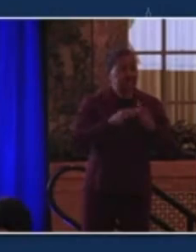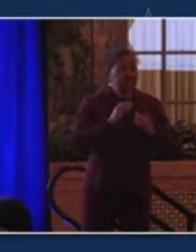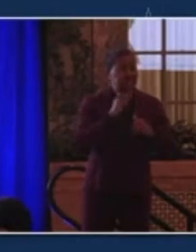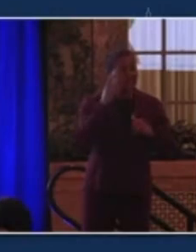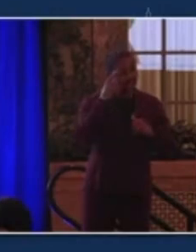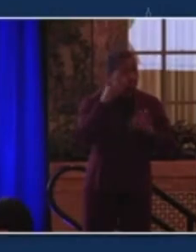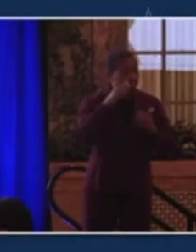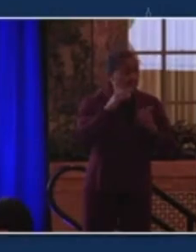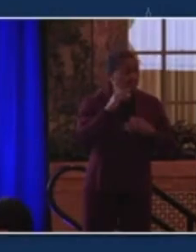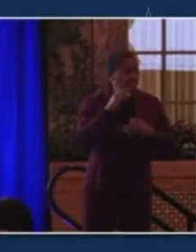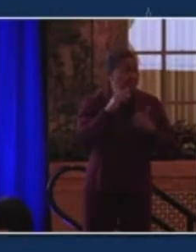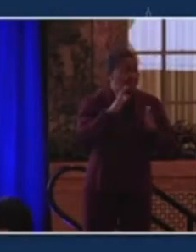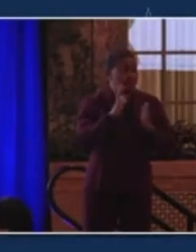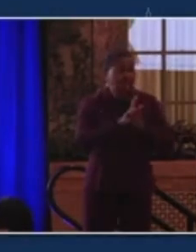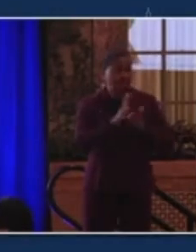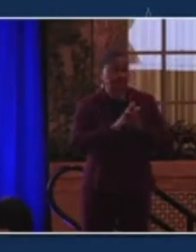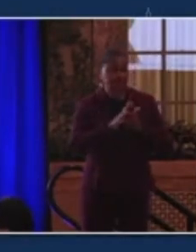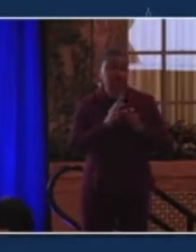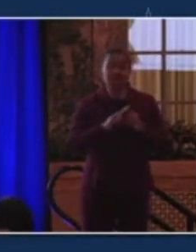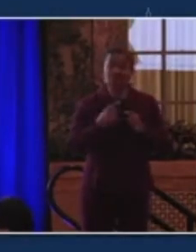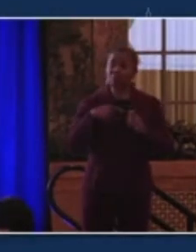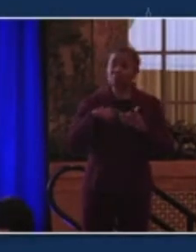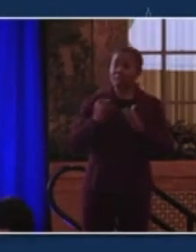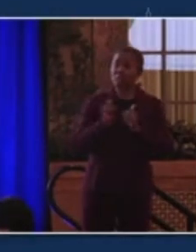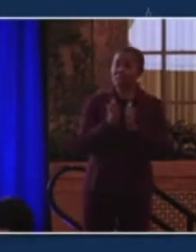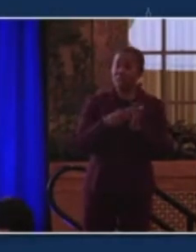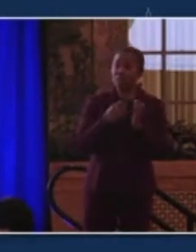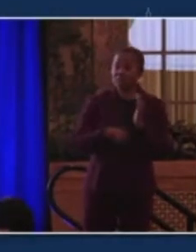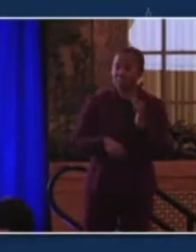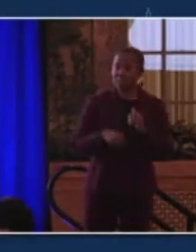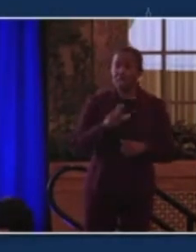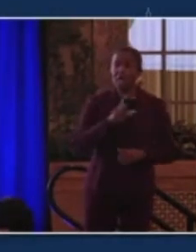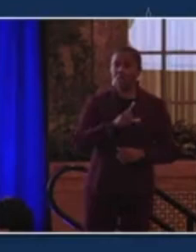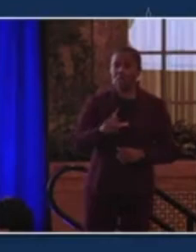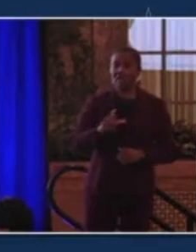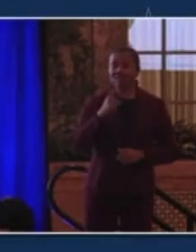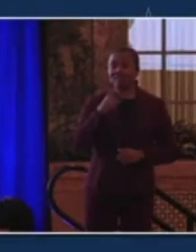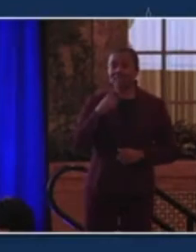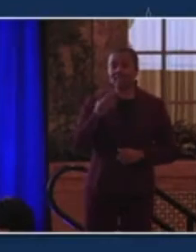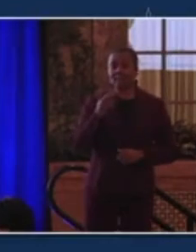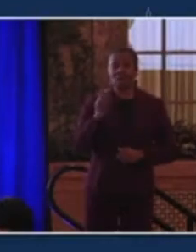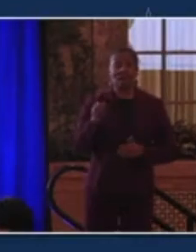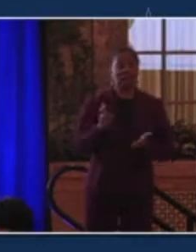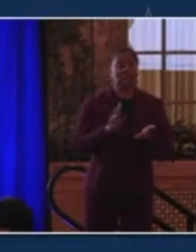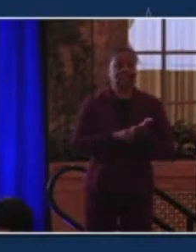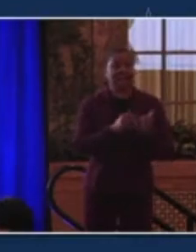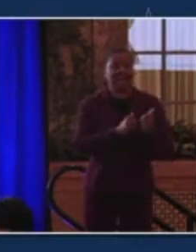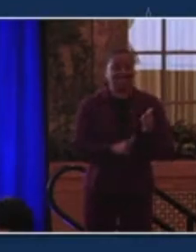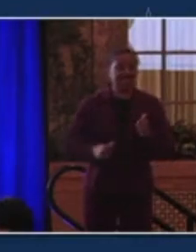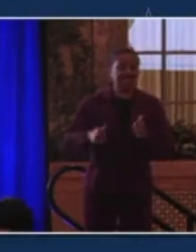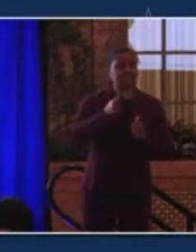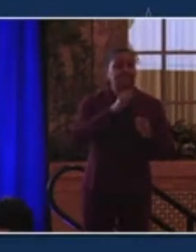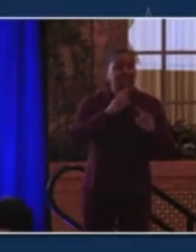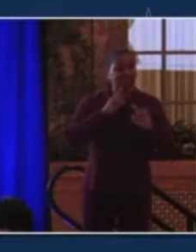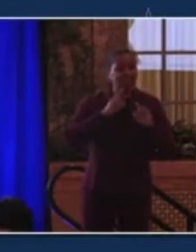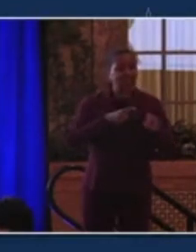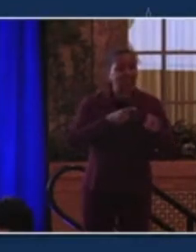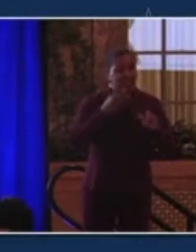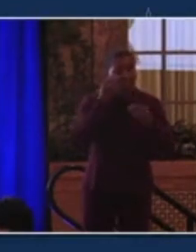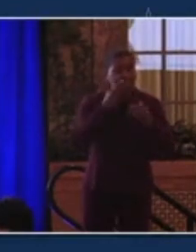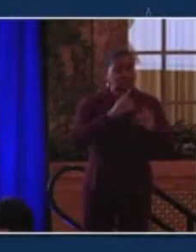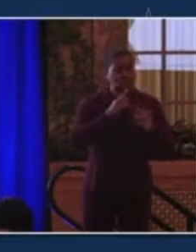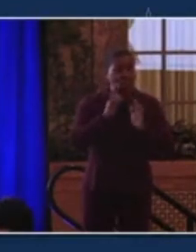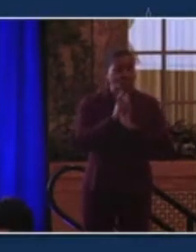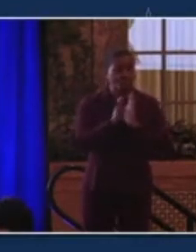taxes paid for them. As Lori Lightfoot said, Harold signed the Executive Freedom of Information Ordinance,